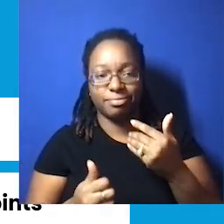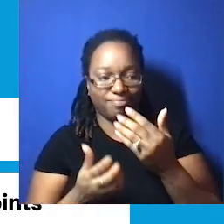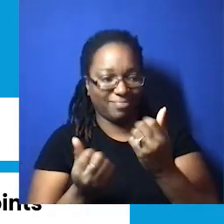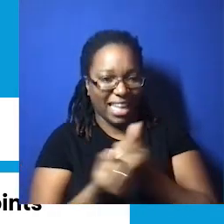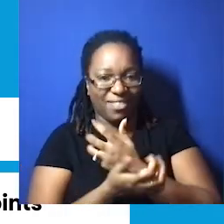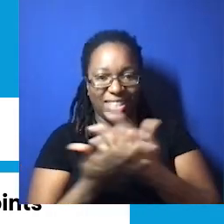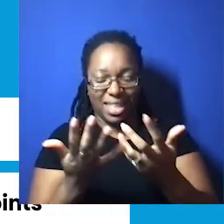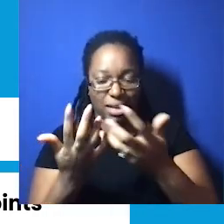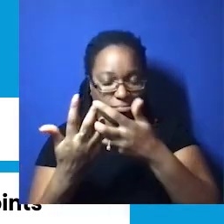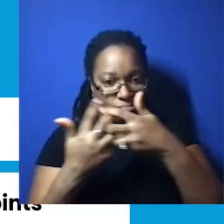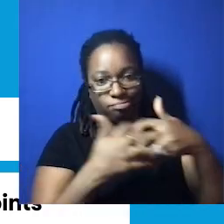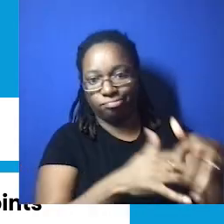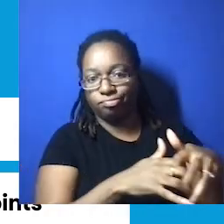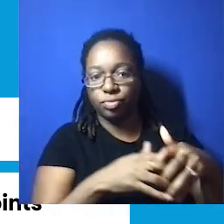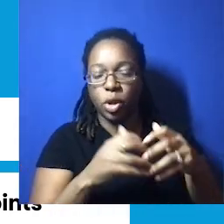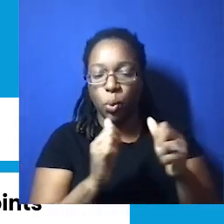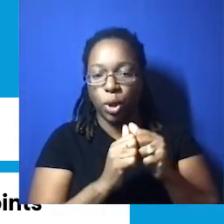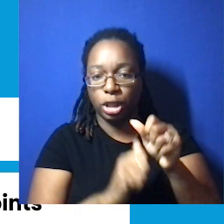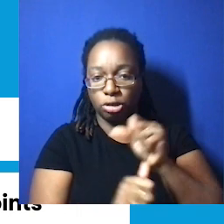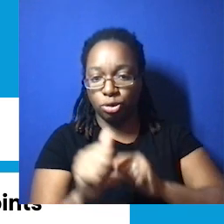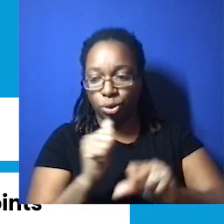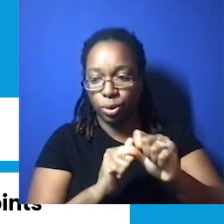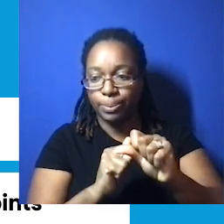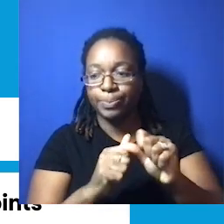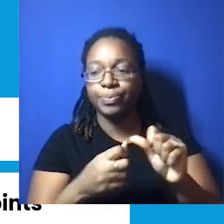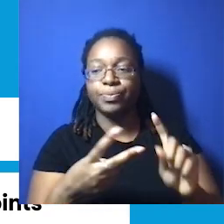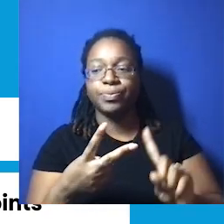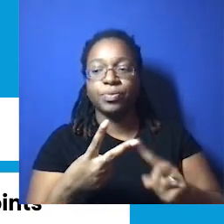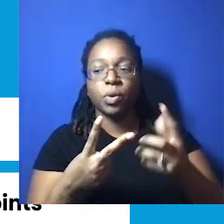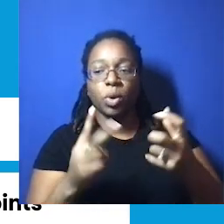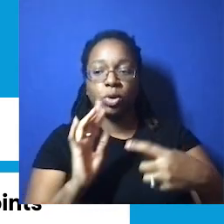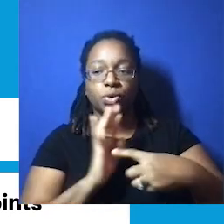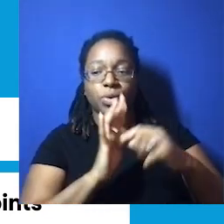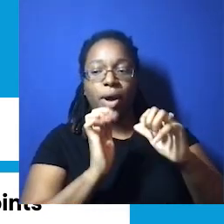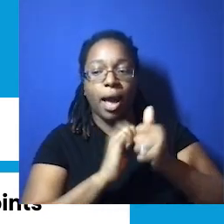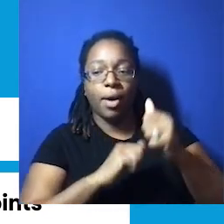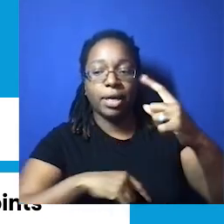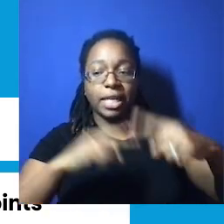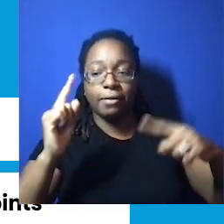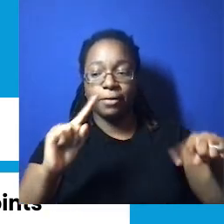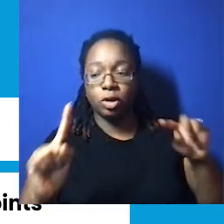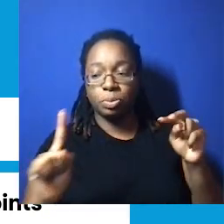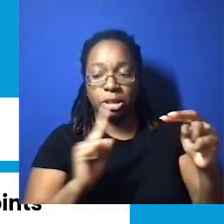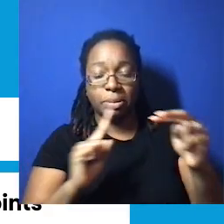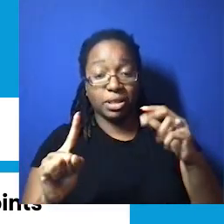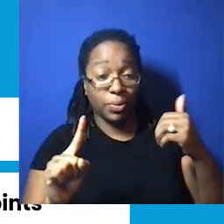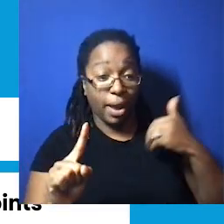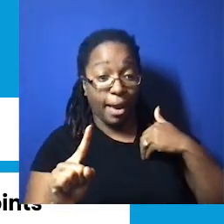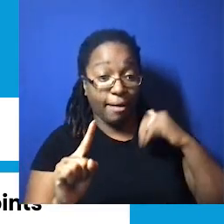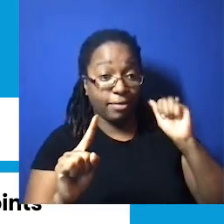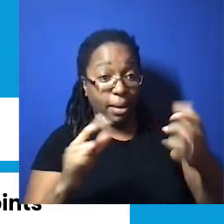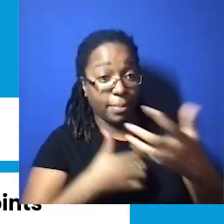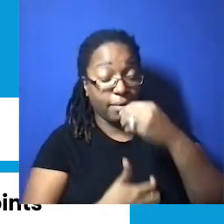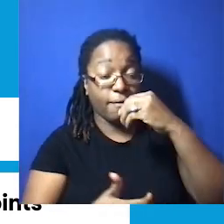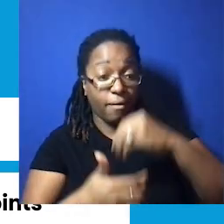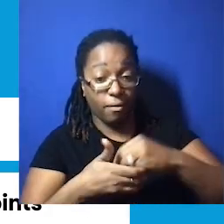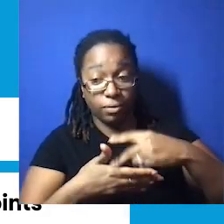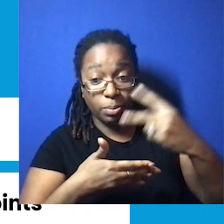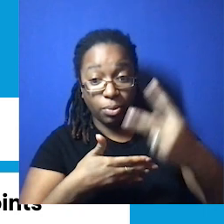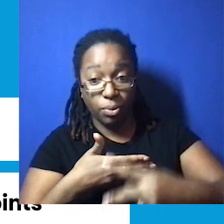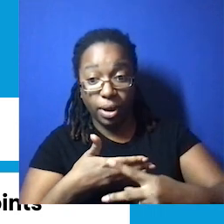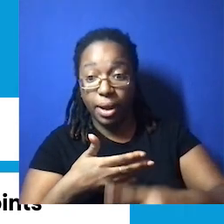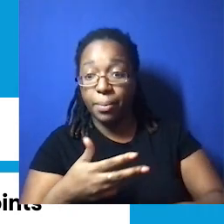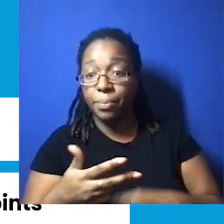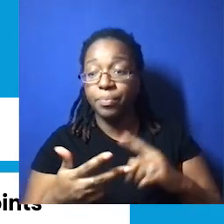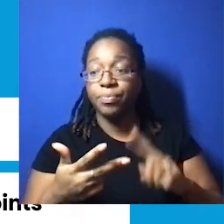materials that complement. We want you to demonstrate how you bring a diverse perspective to the program. We want you to provide